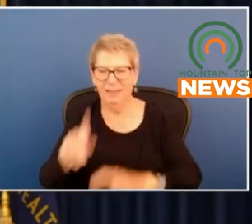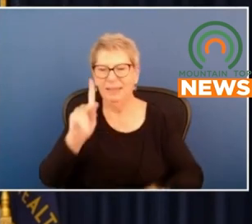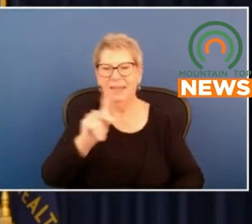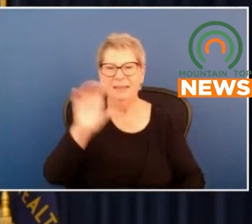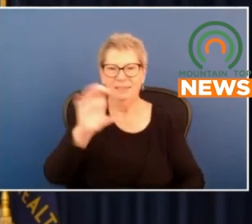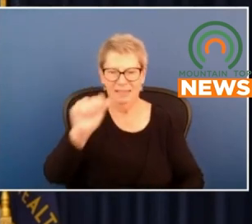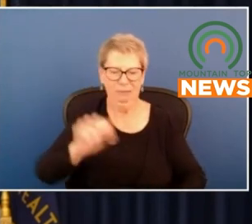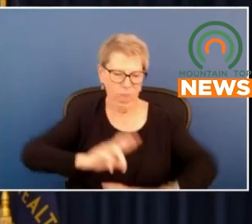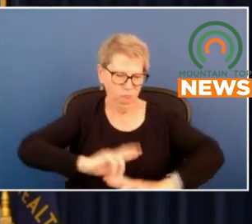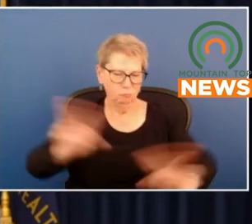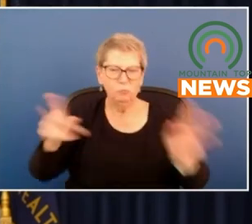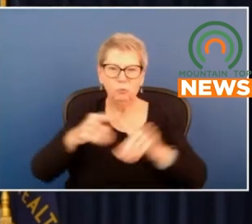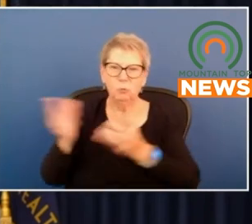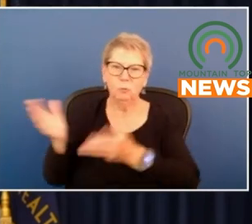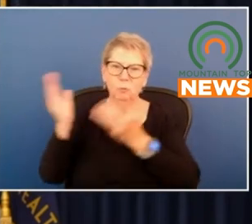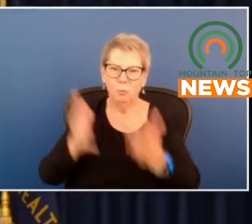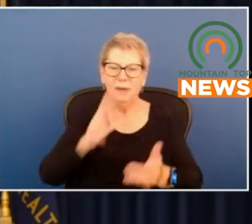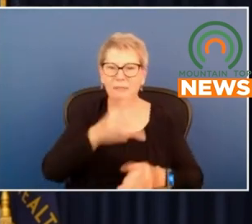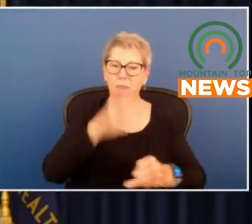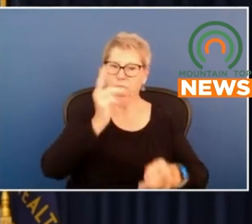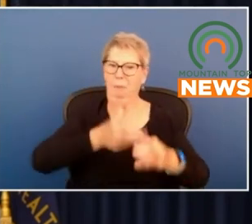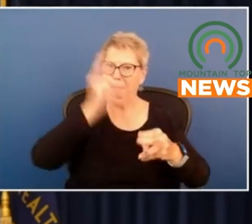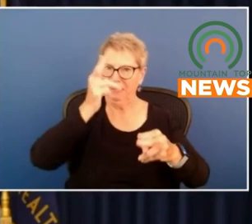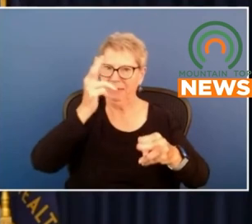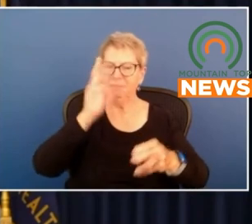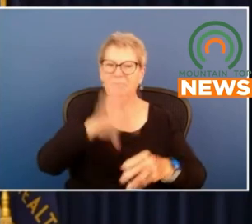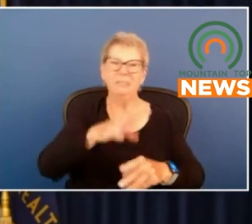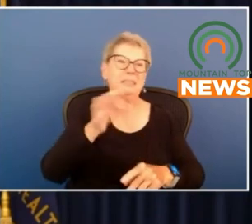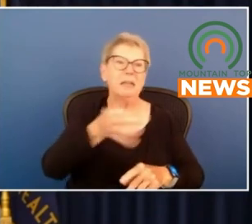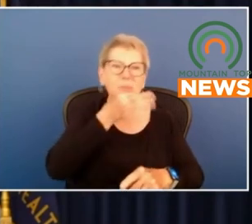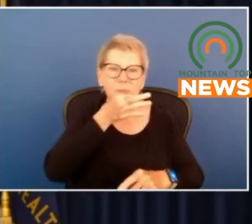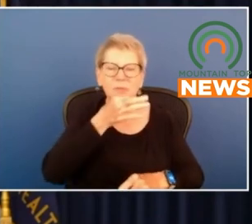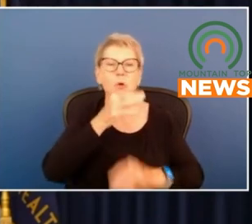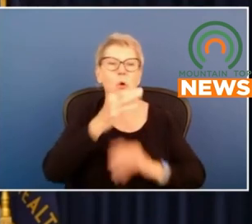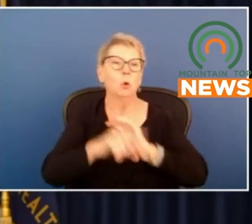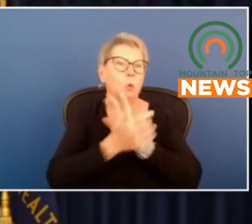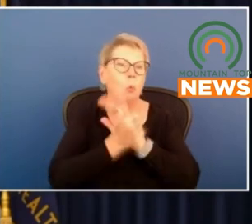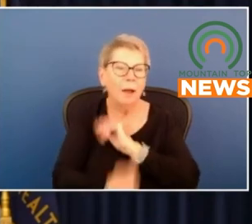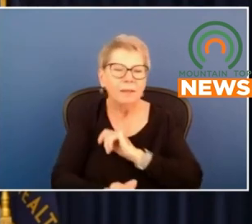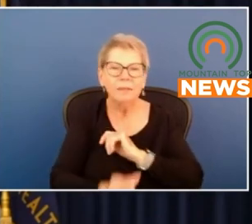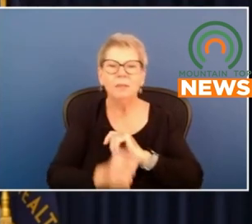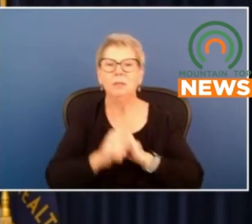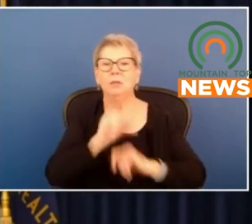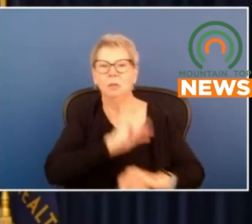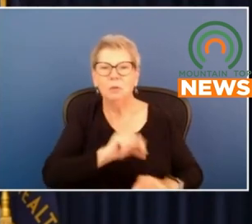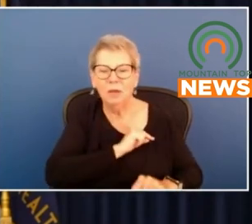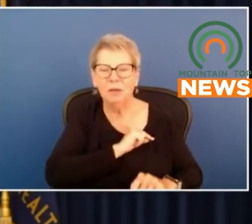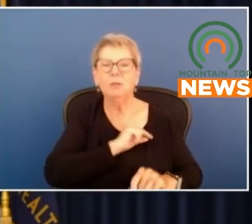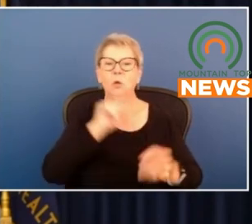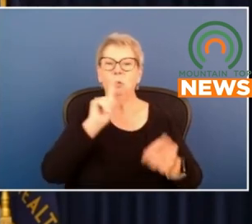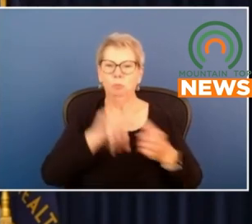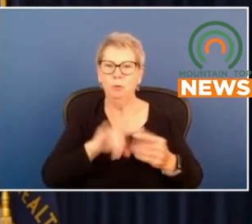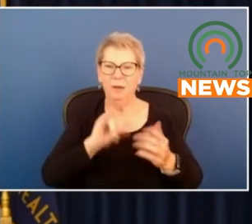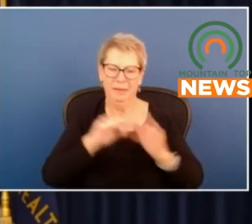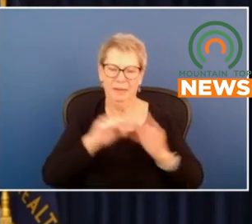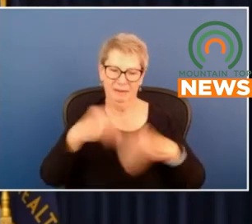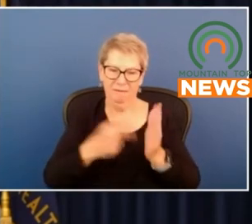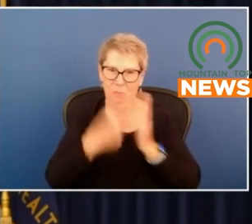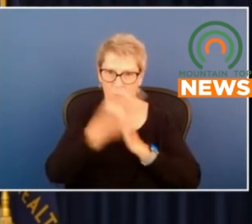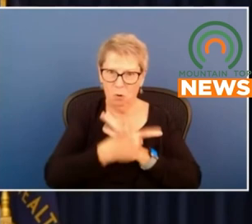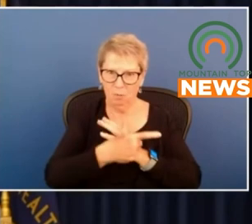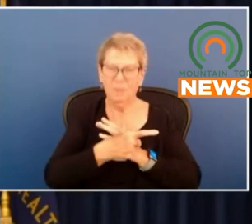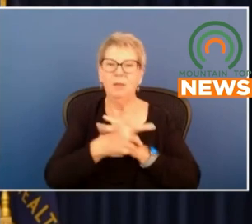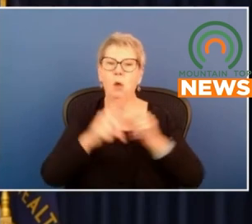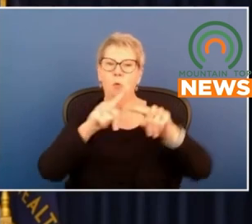its industry-wide reputation, expertise, quality, and impartiality to give the program's licensees